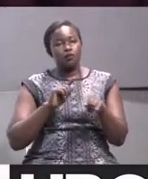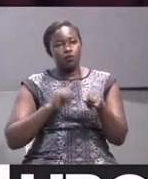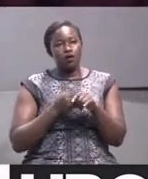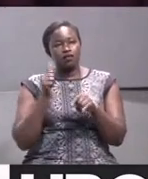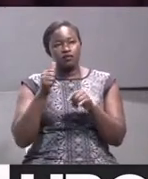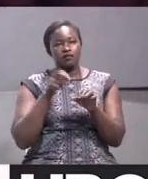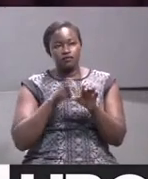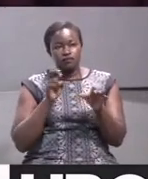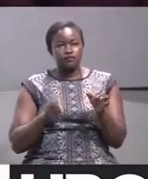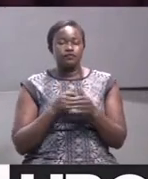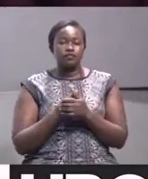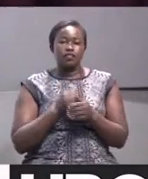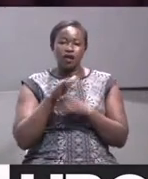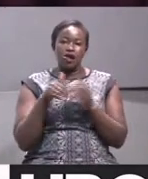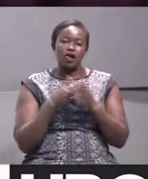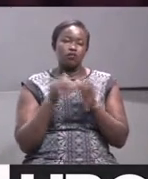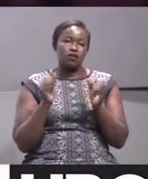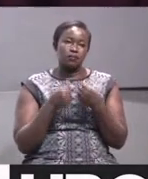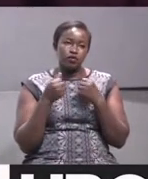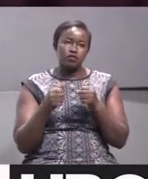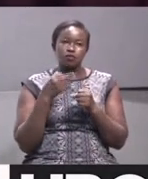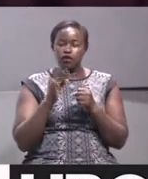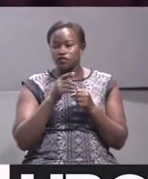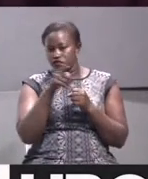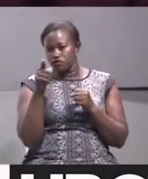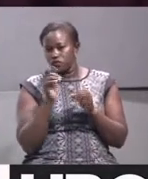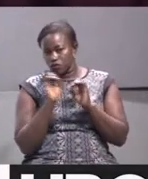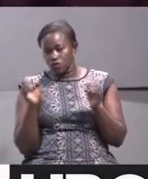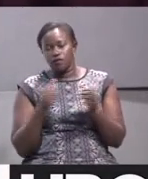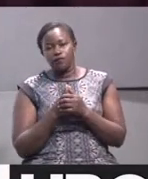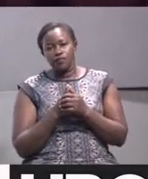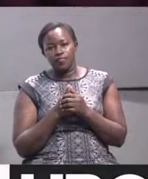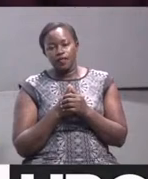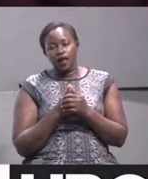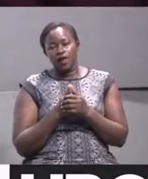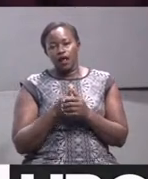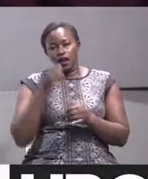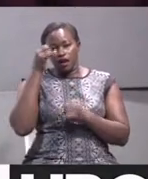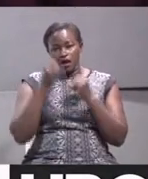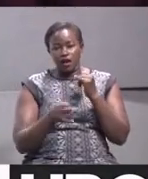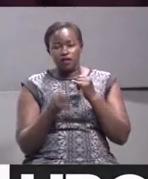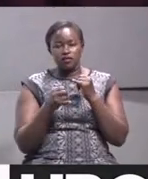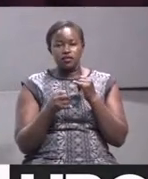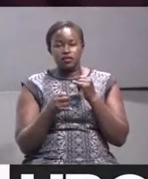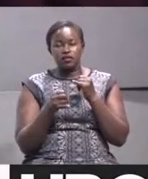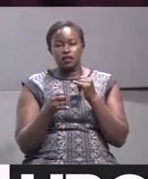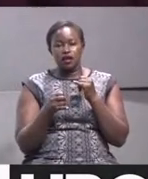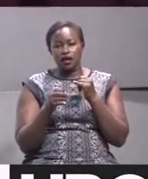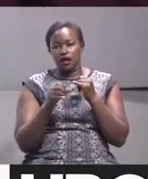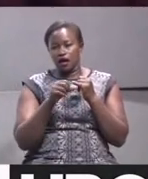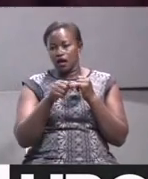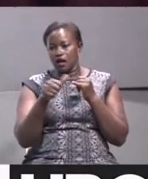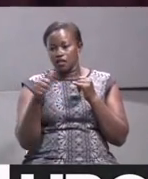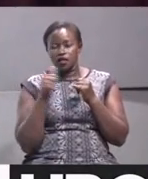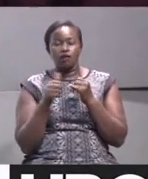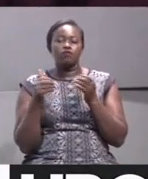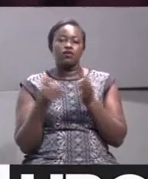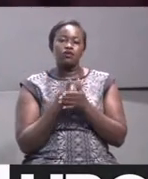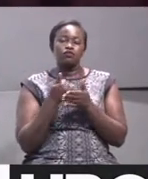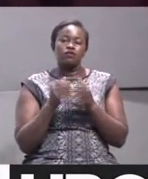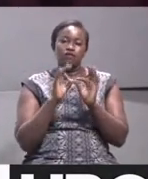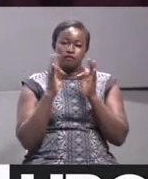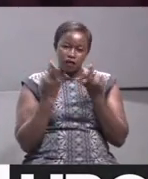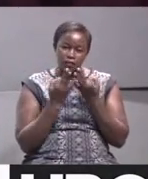possible without you. And last but certainly not least is the rest of the Blue family, which is not